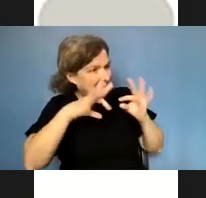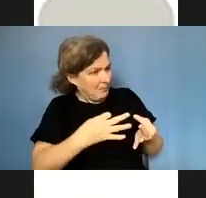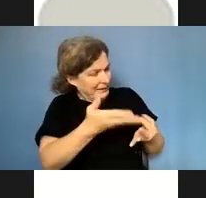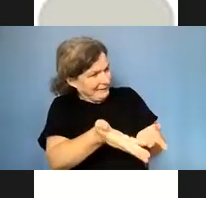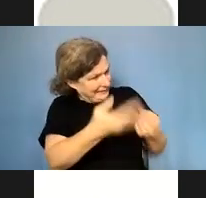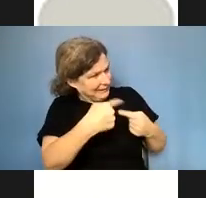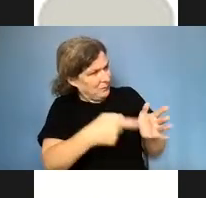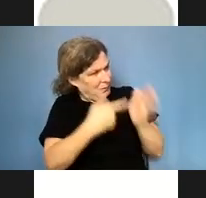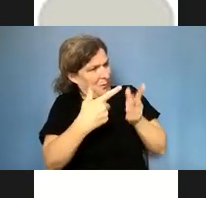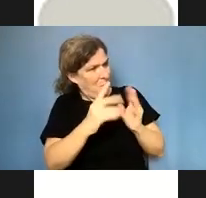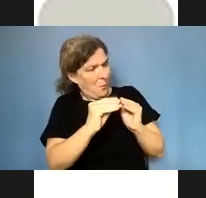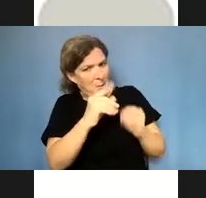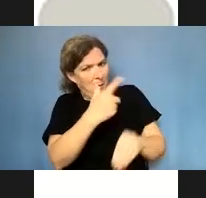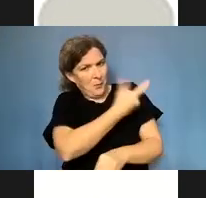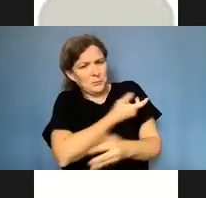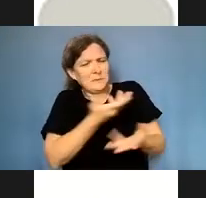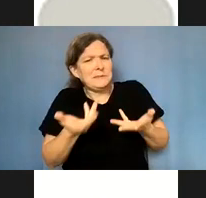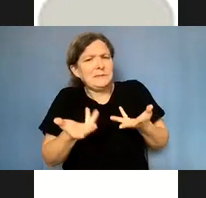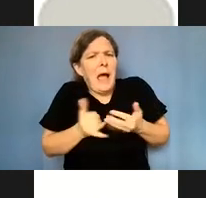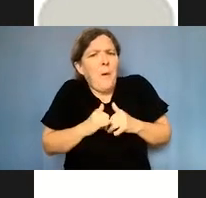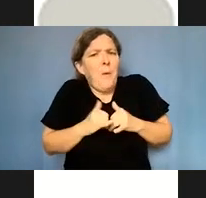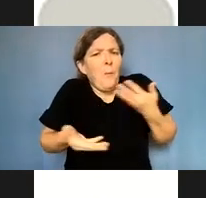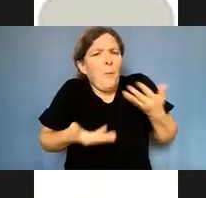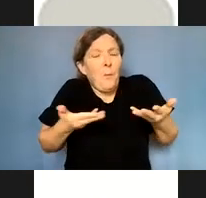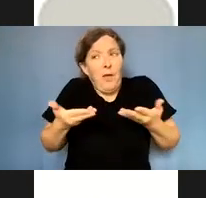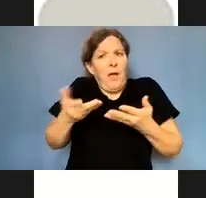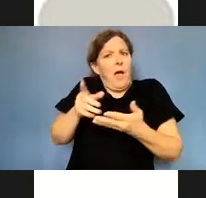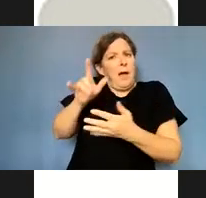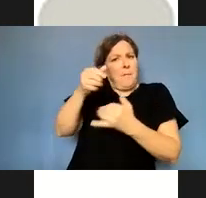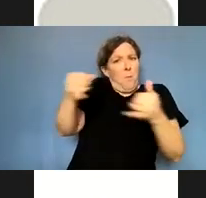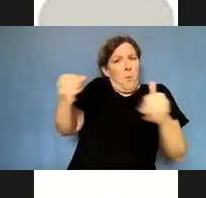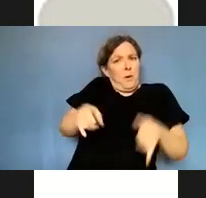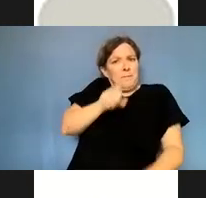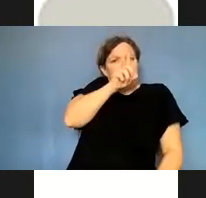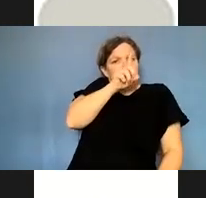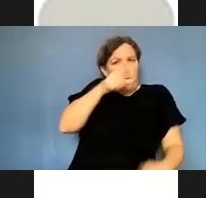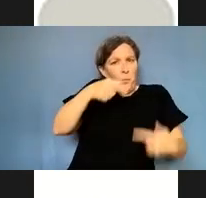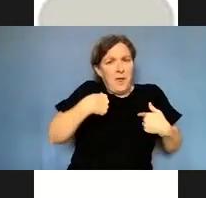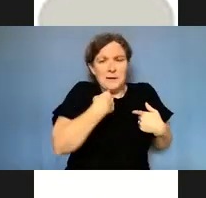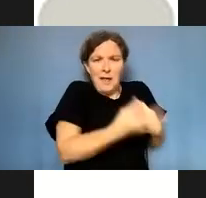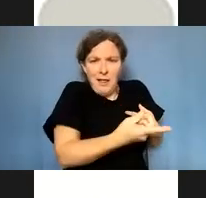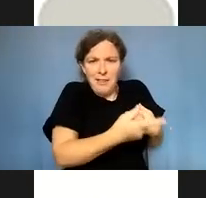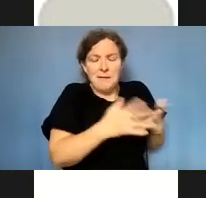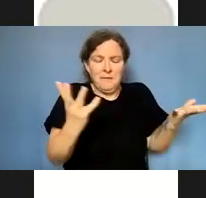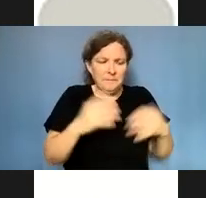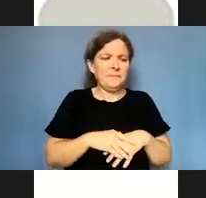to take 1 more dose. So how do we? Well, yeah, I can't